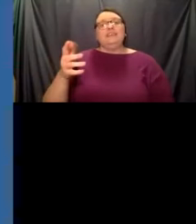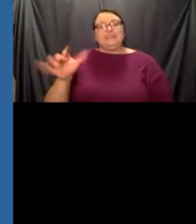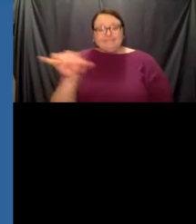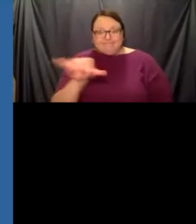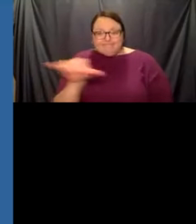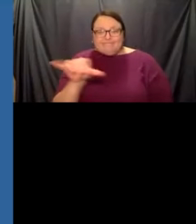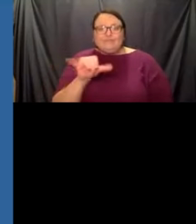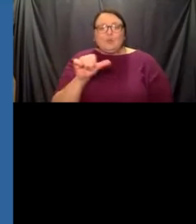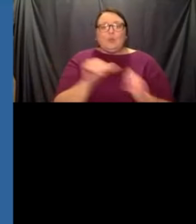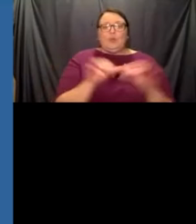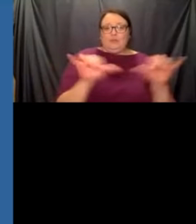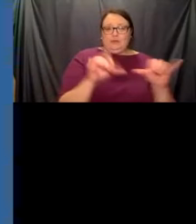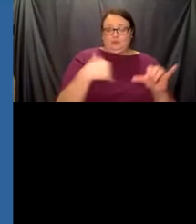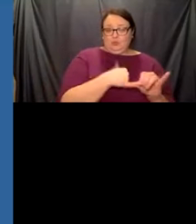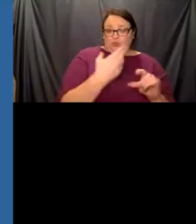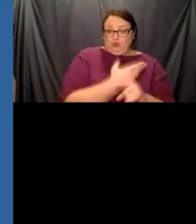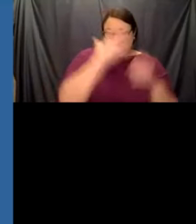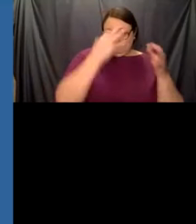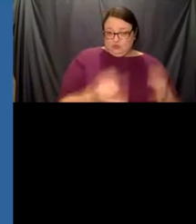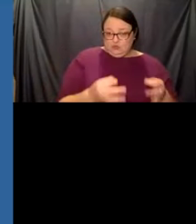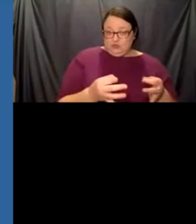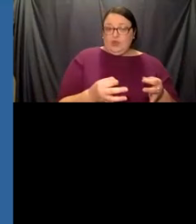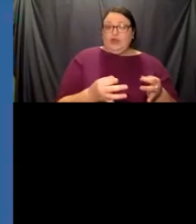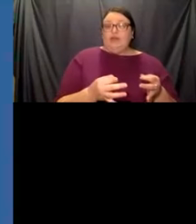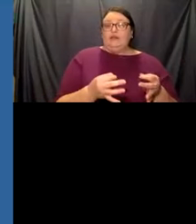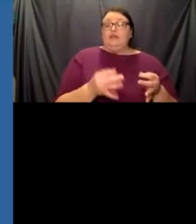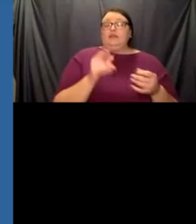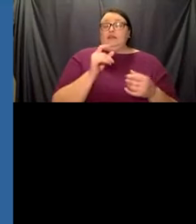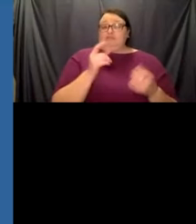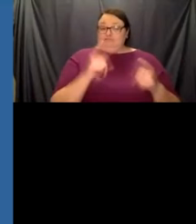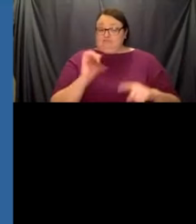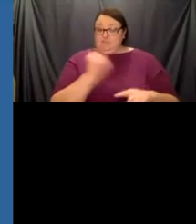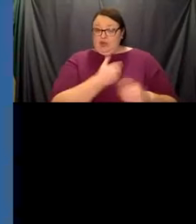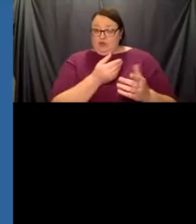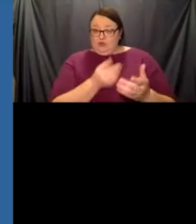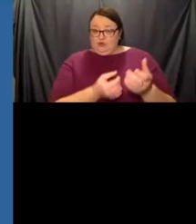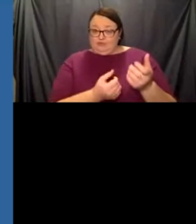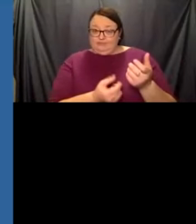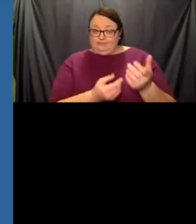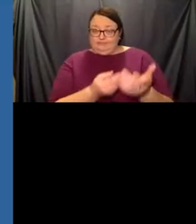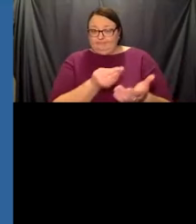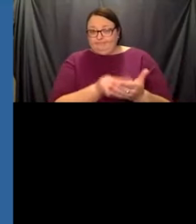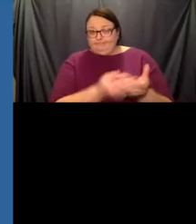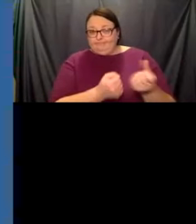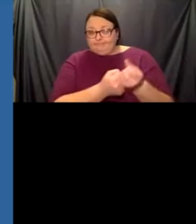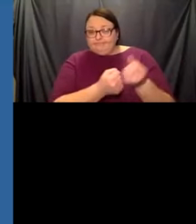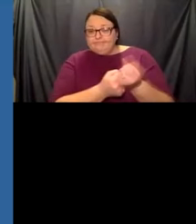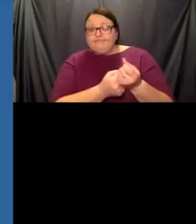A continuación se describe la importancia de las áreas verdes, los puntos y los contornos.